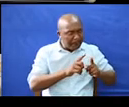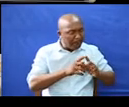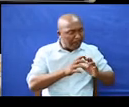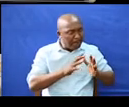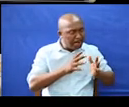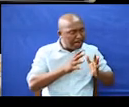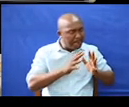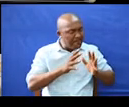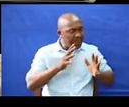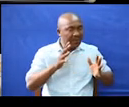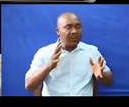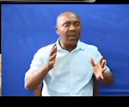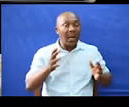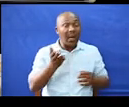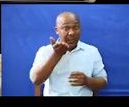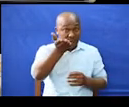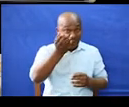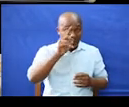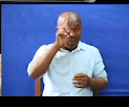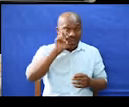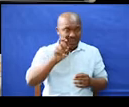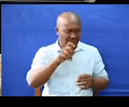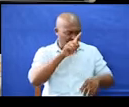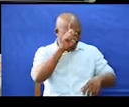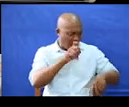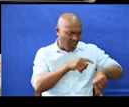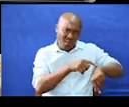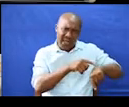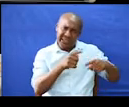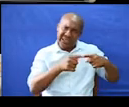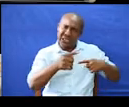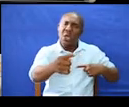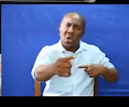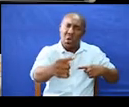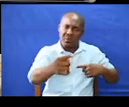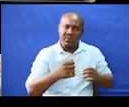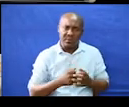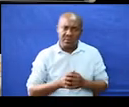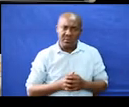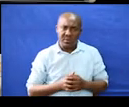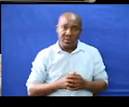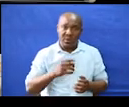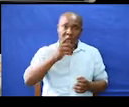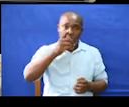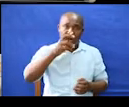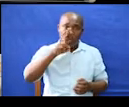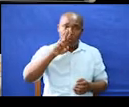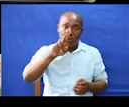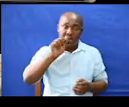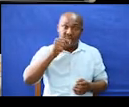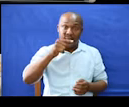One may ask, why long duration of time? Long duration of time because it involves